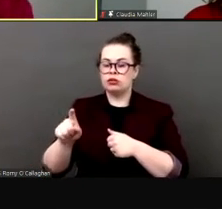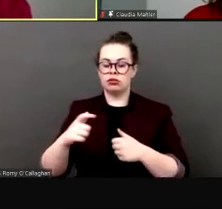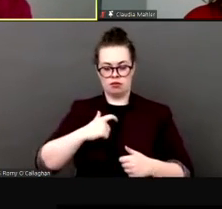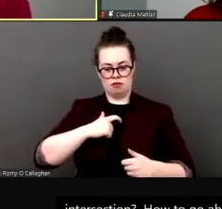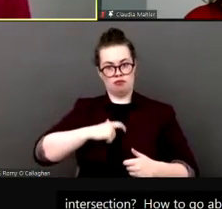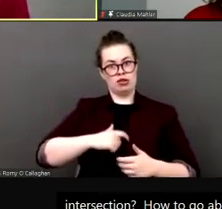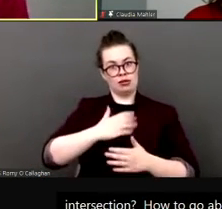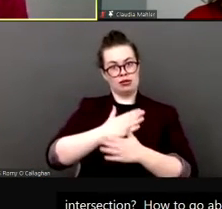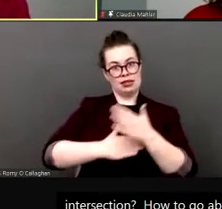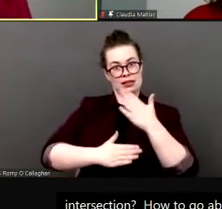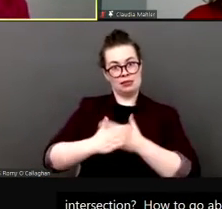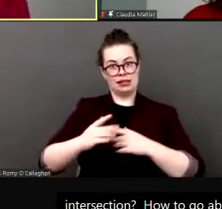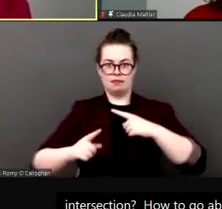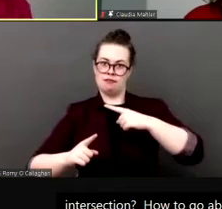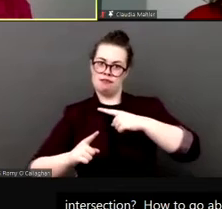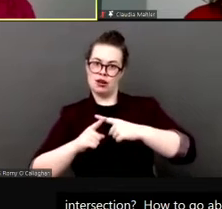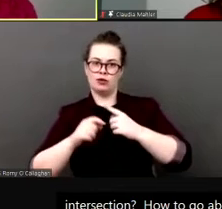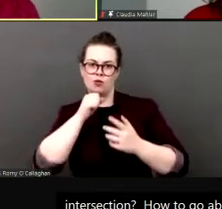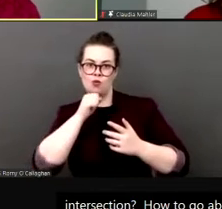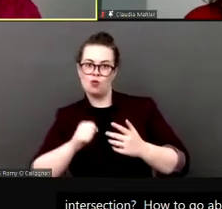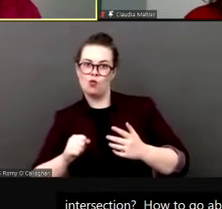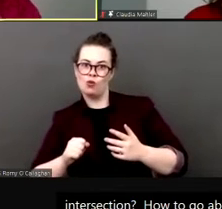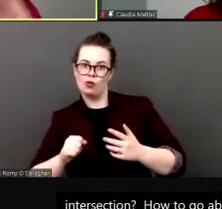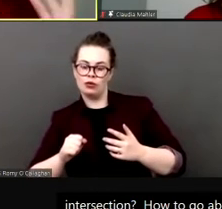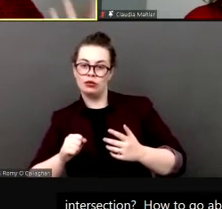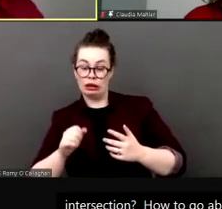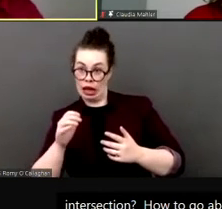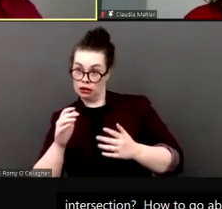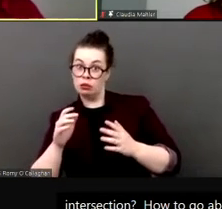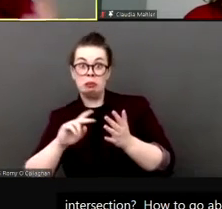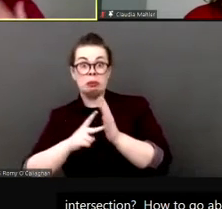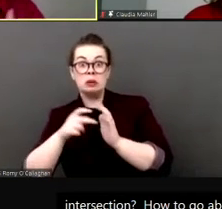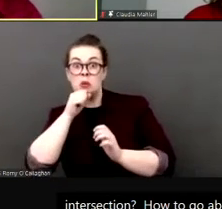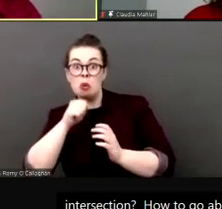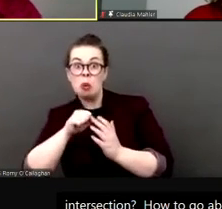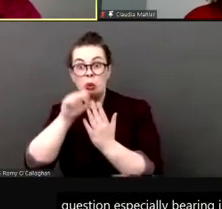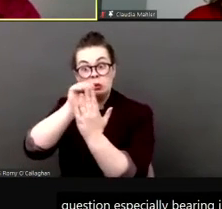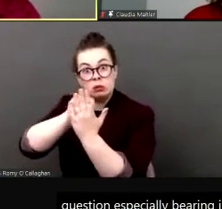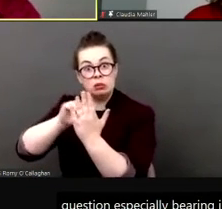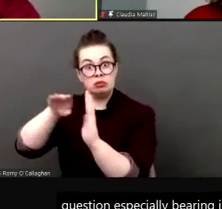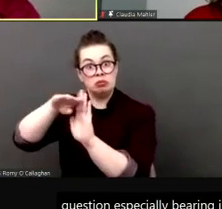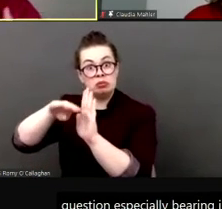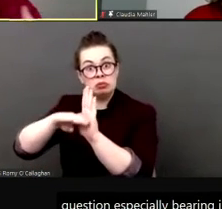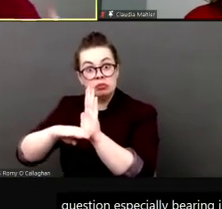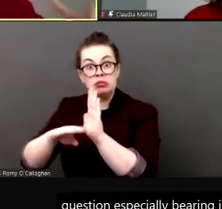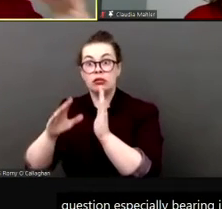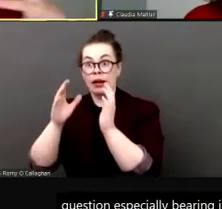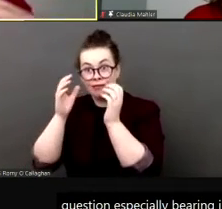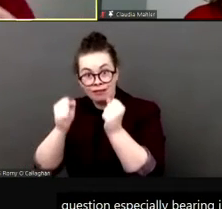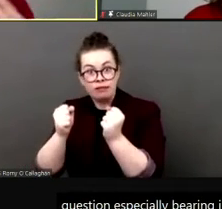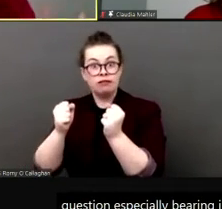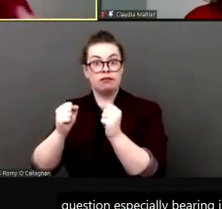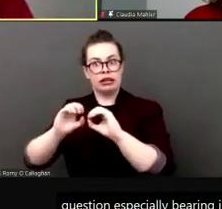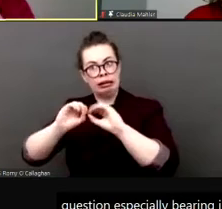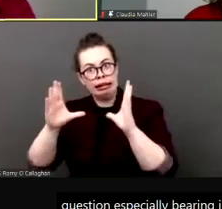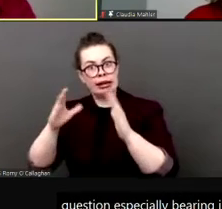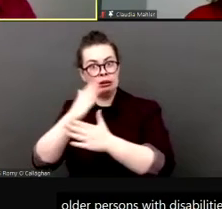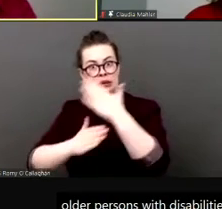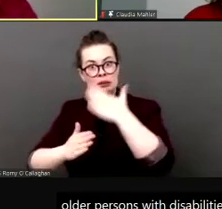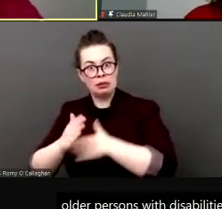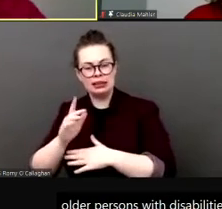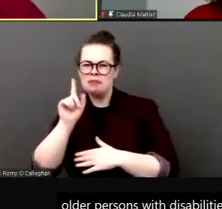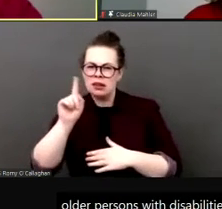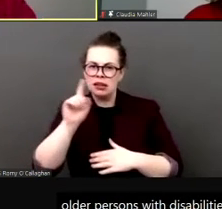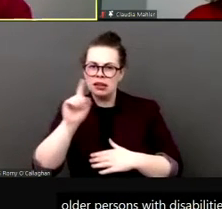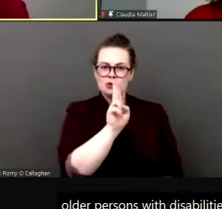the CRPD an article on older persons with disabilities like we have for women and children, for instance. So how do we address the